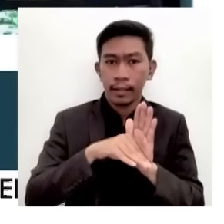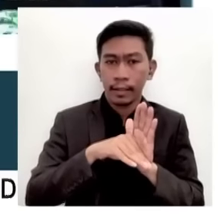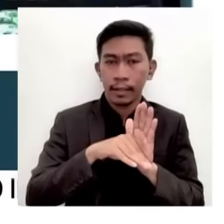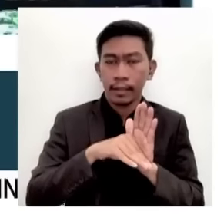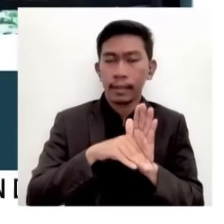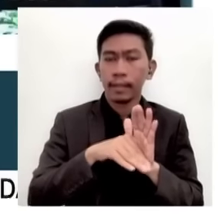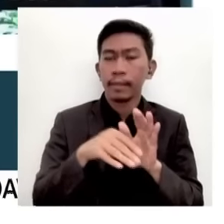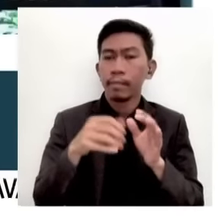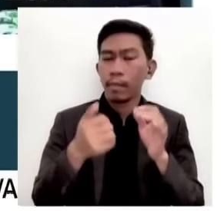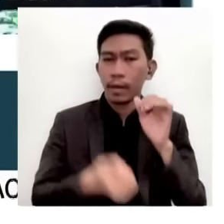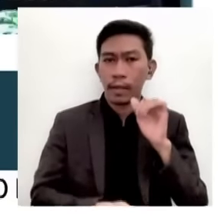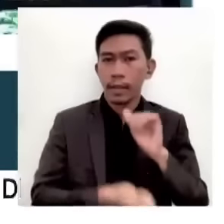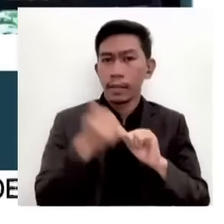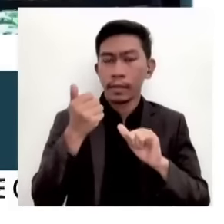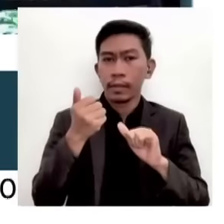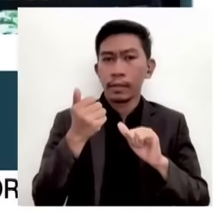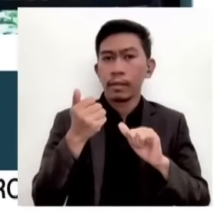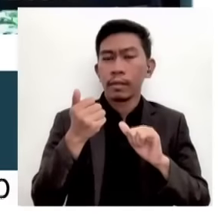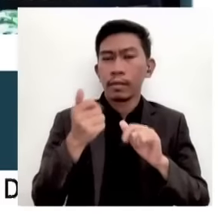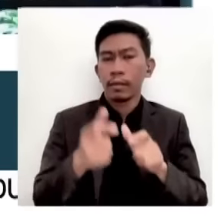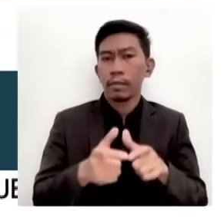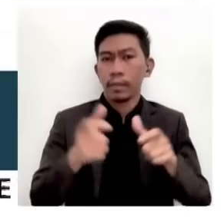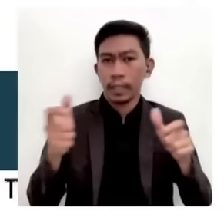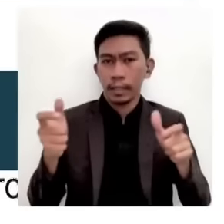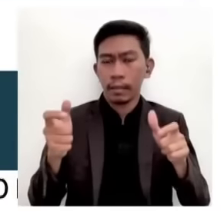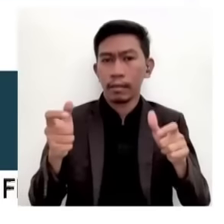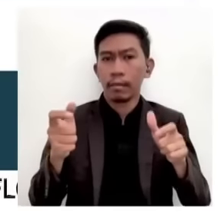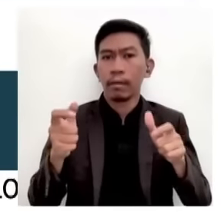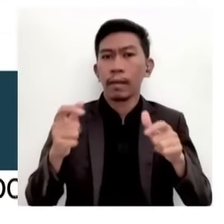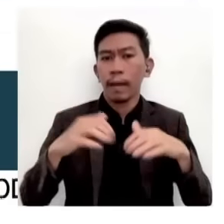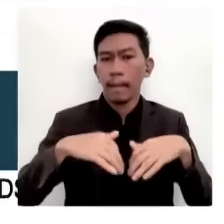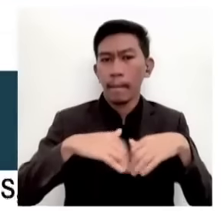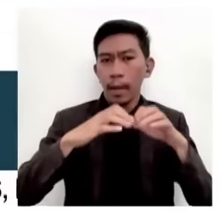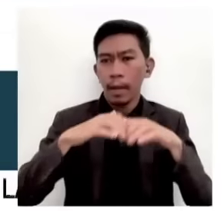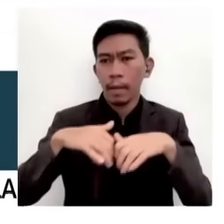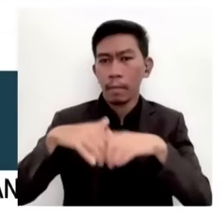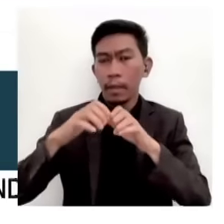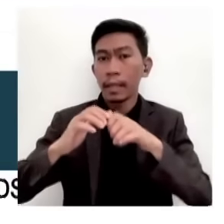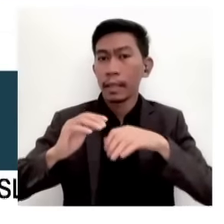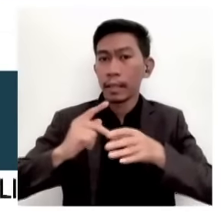majority of major infrastructure projects, that includes